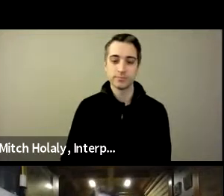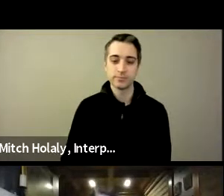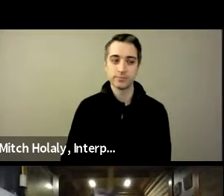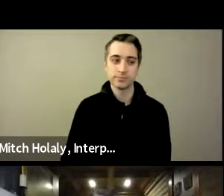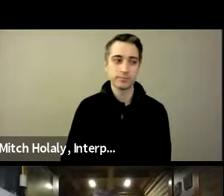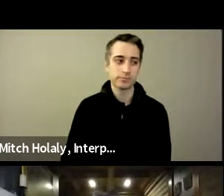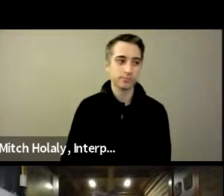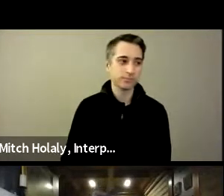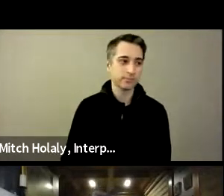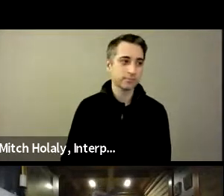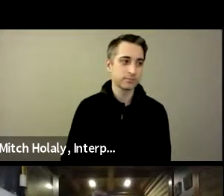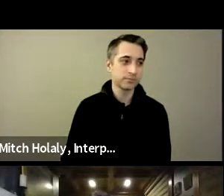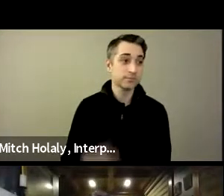Someone can let me know.